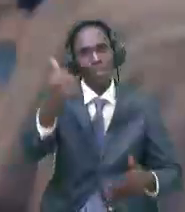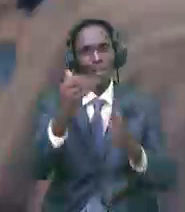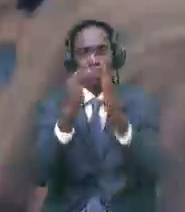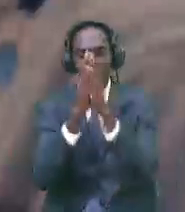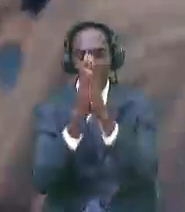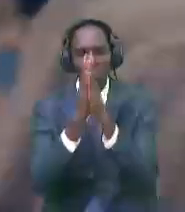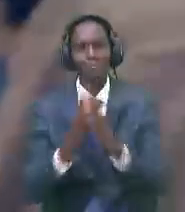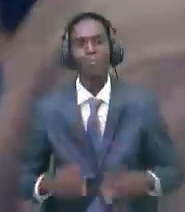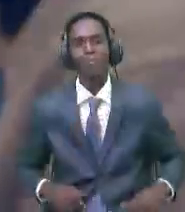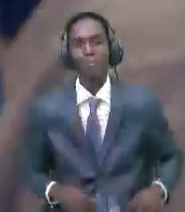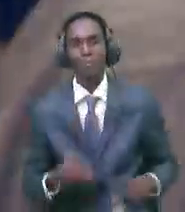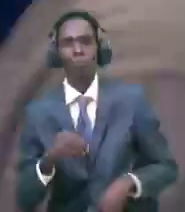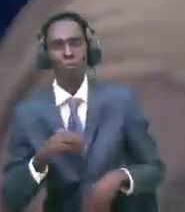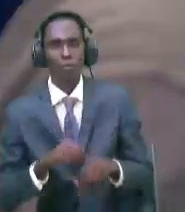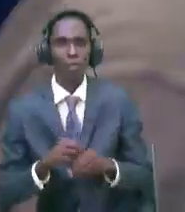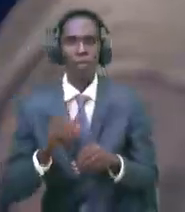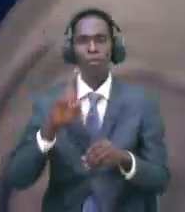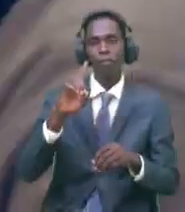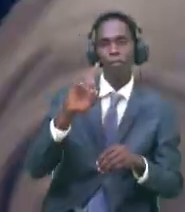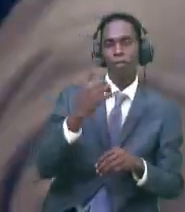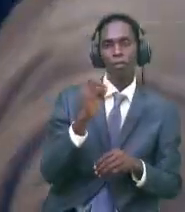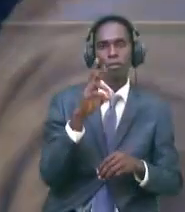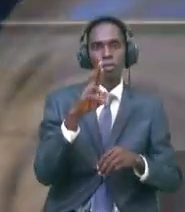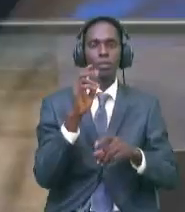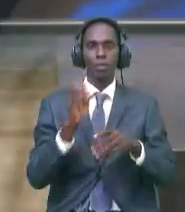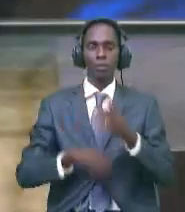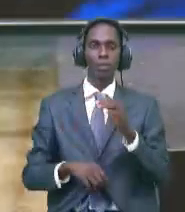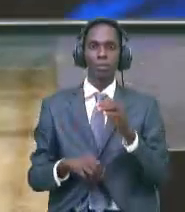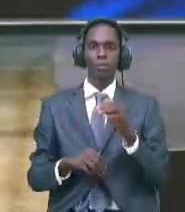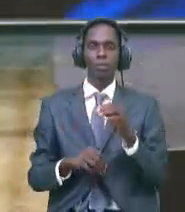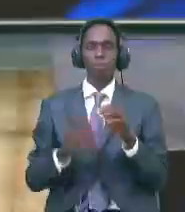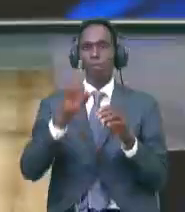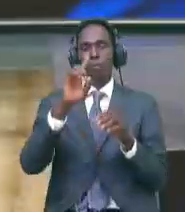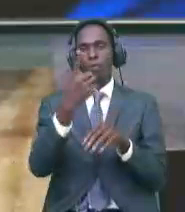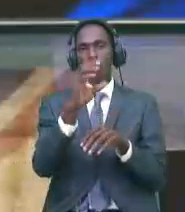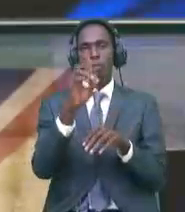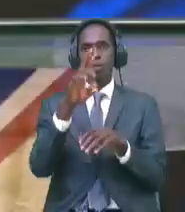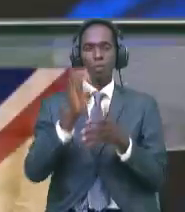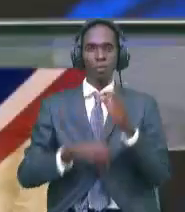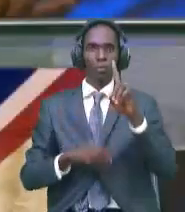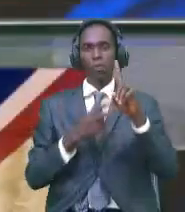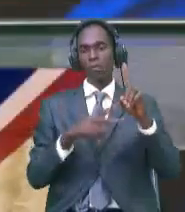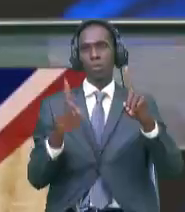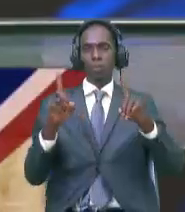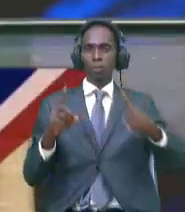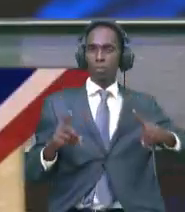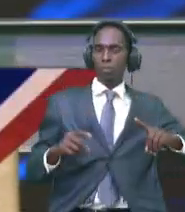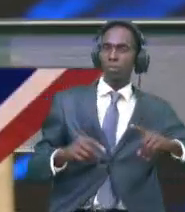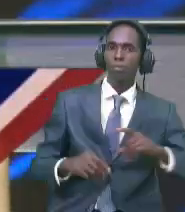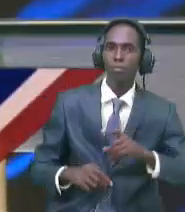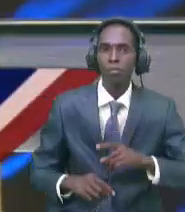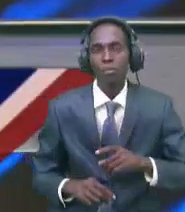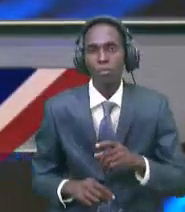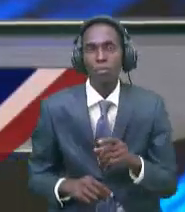First Corinthians chapter 1, reading from verse 1. In First Corinthians chapter 1, verse 1, Paul, called